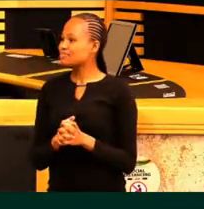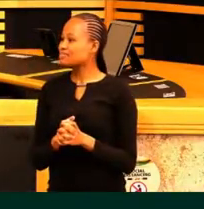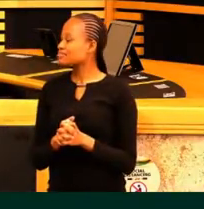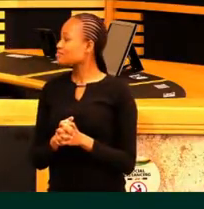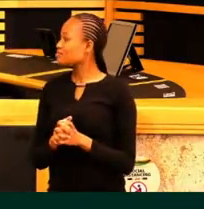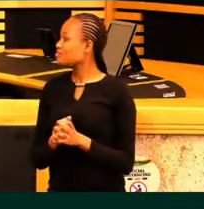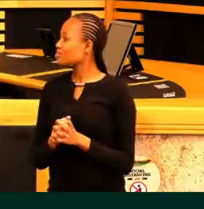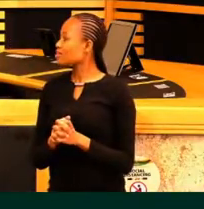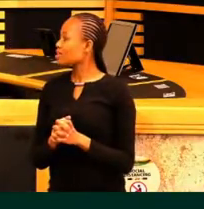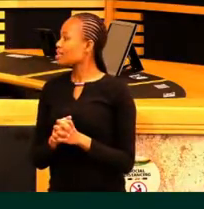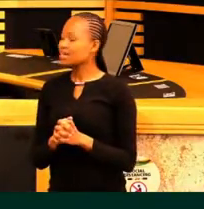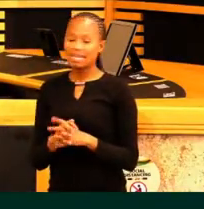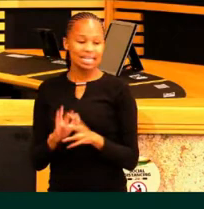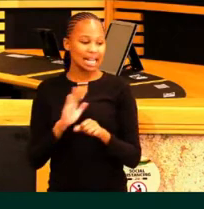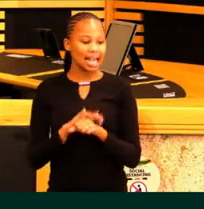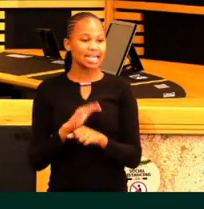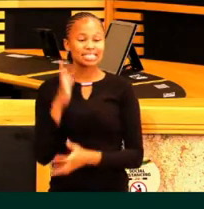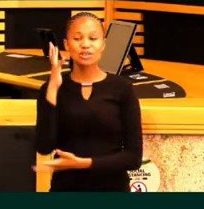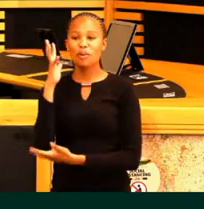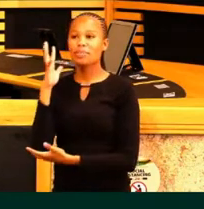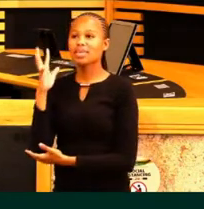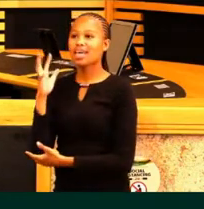the next speaker